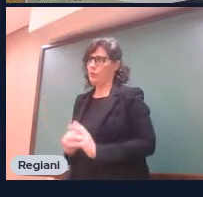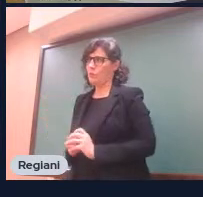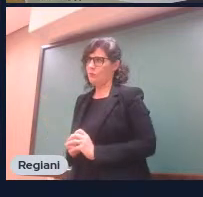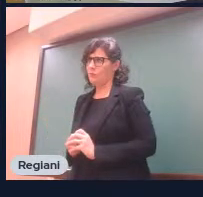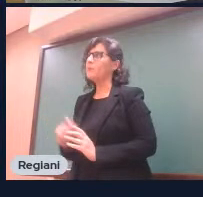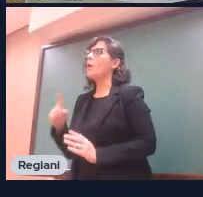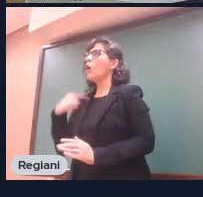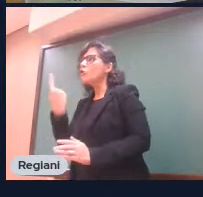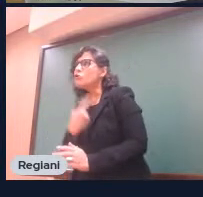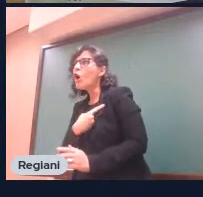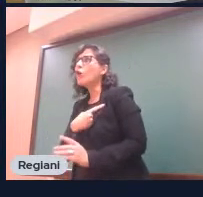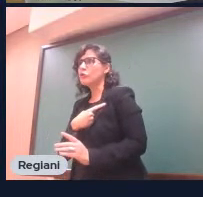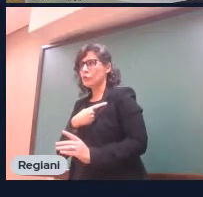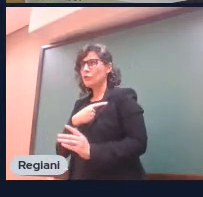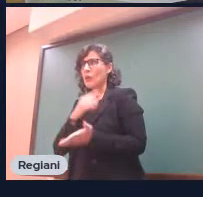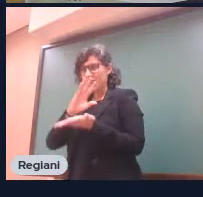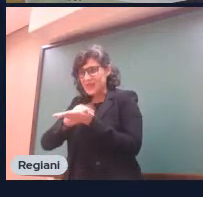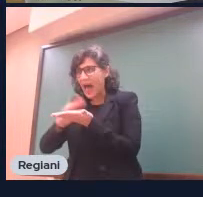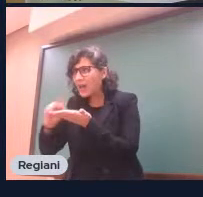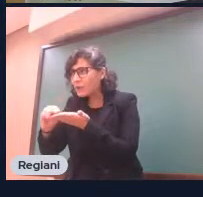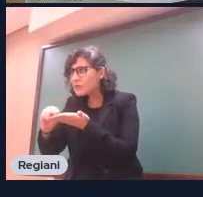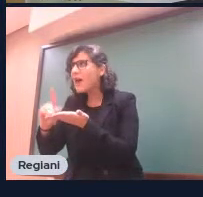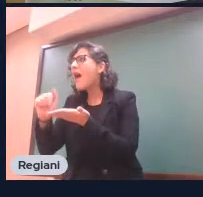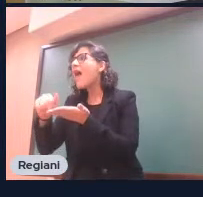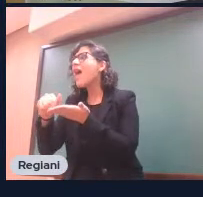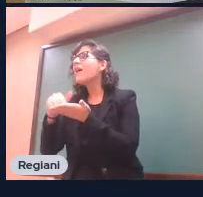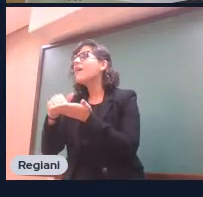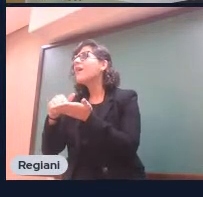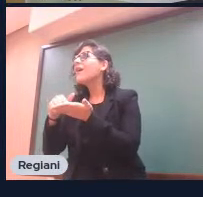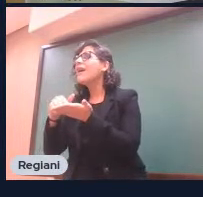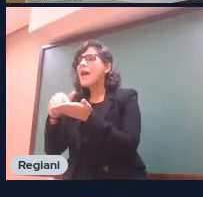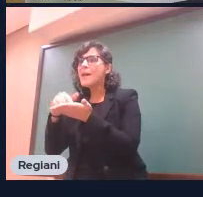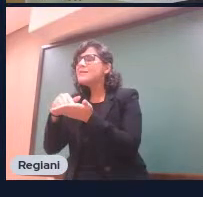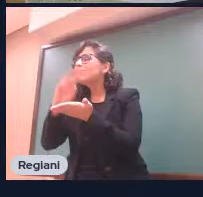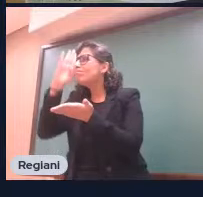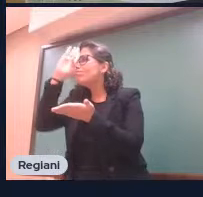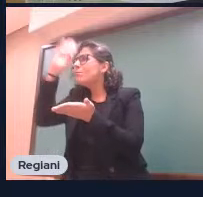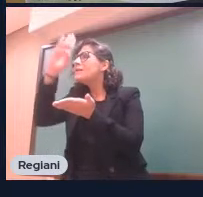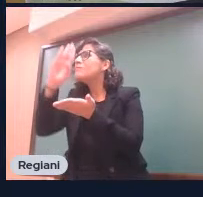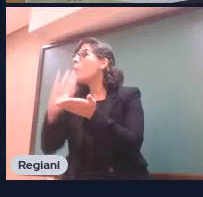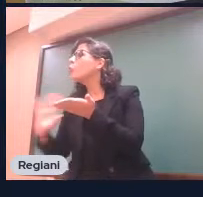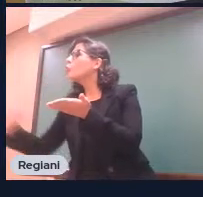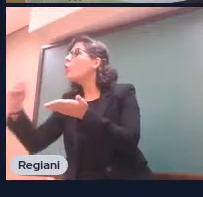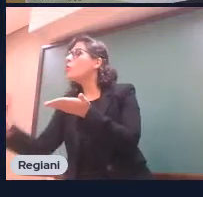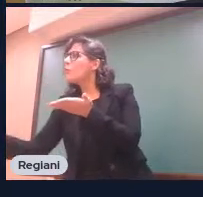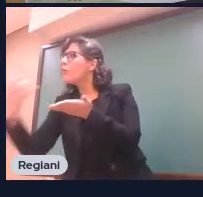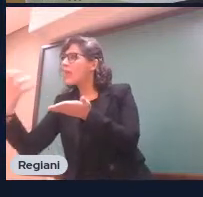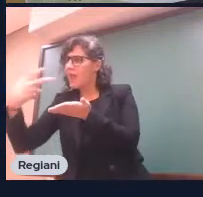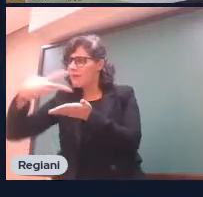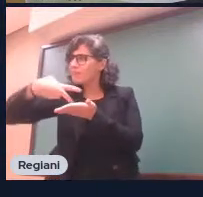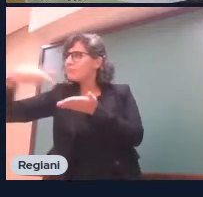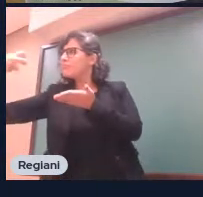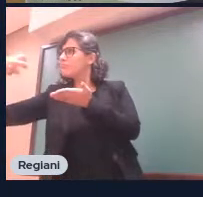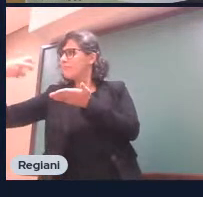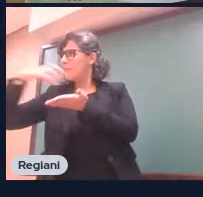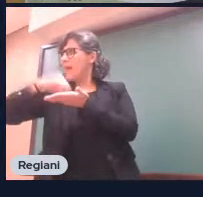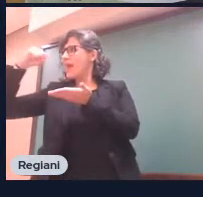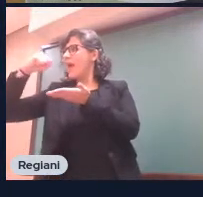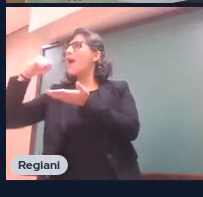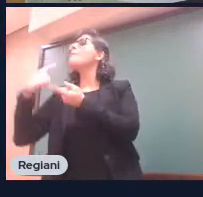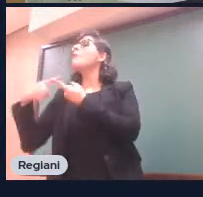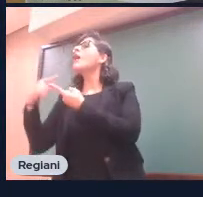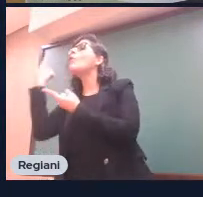our data will become the crown data that everyone will want because that's what they will need to sell